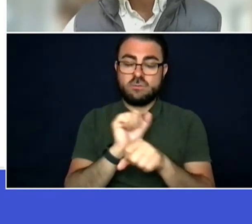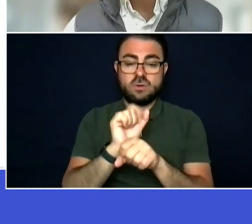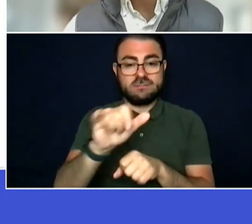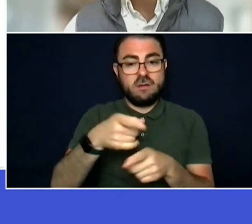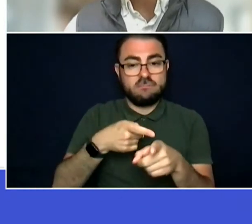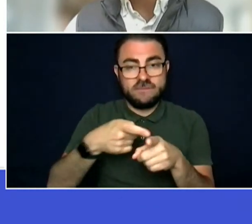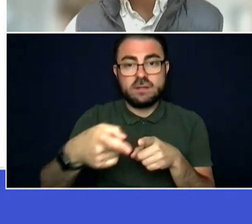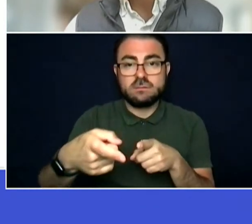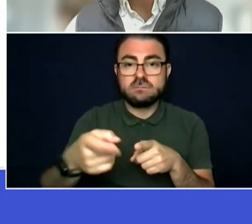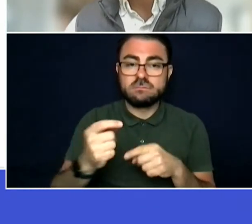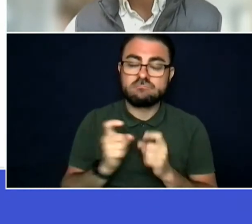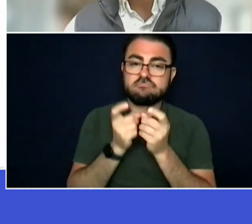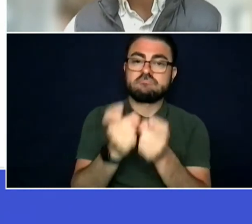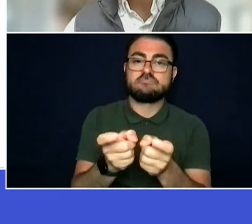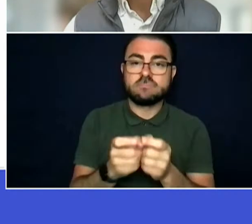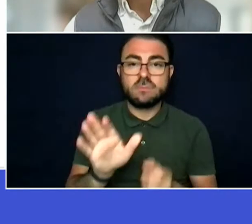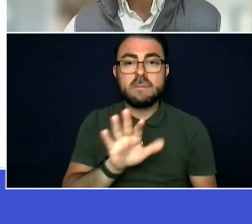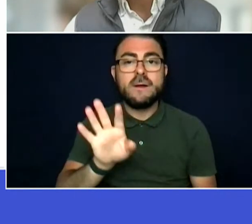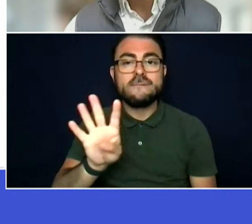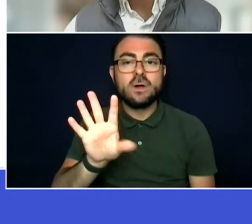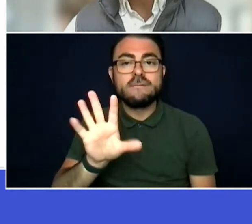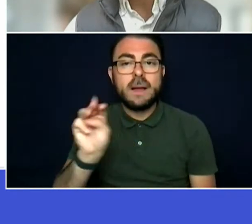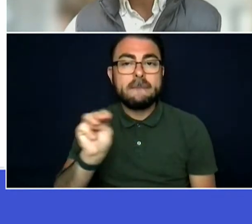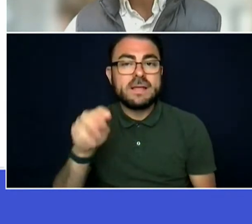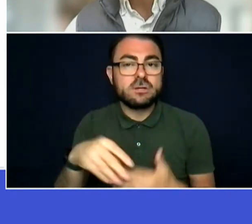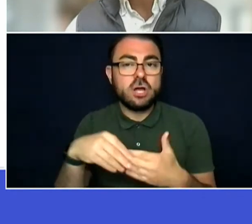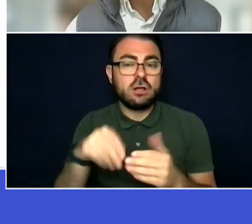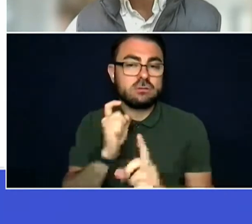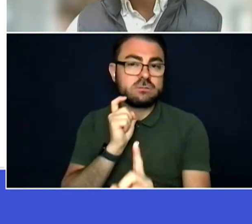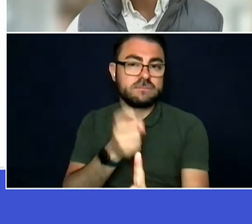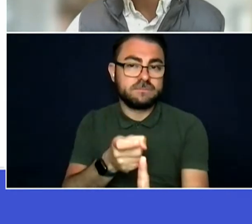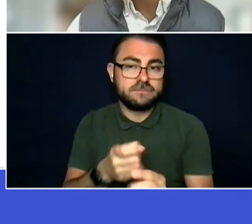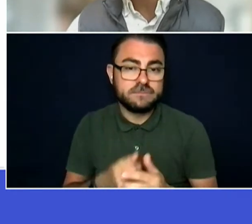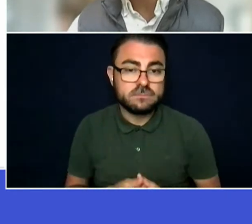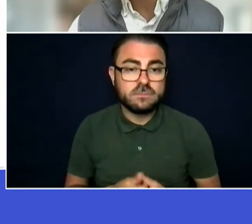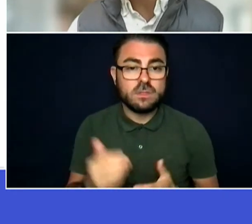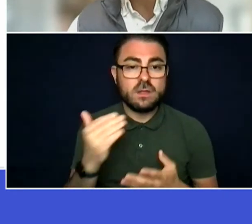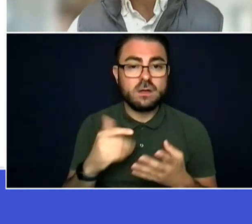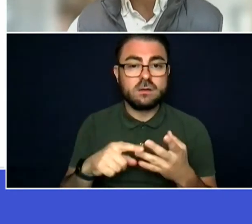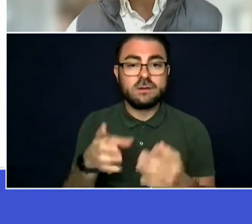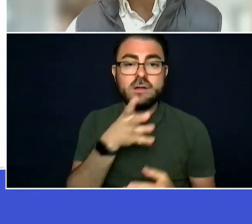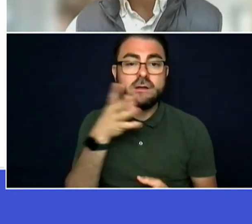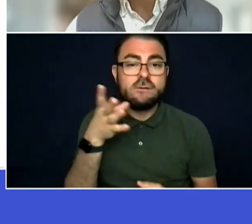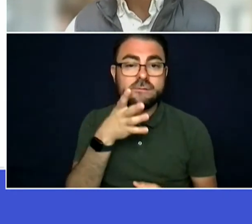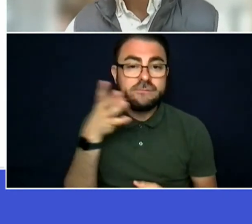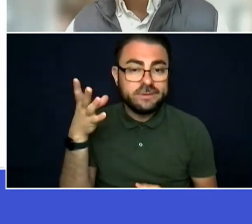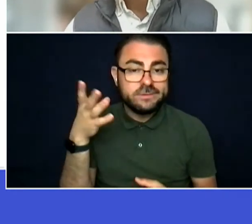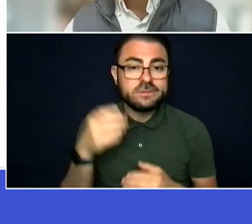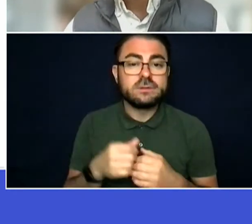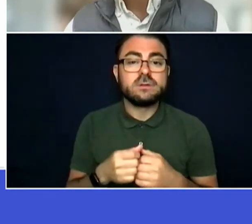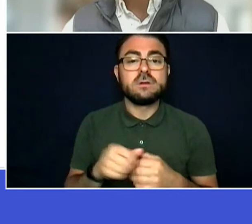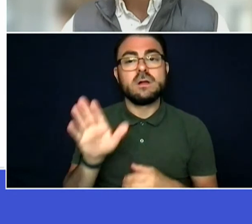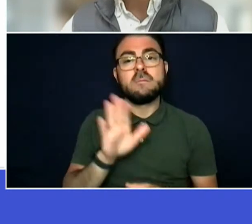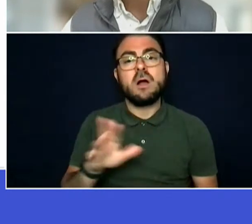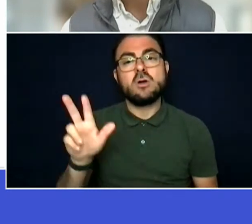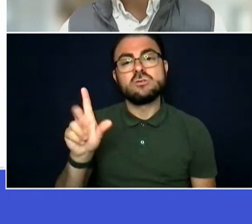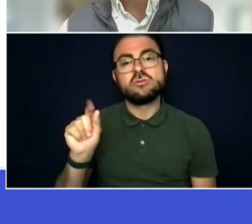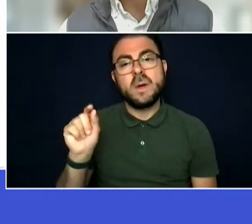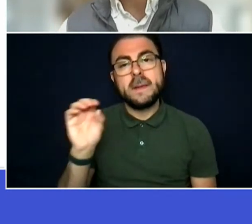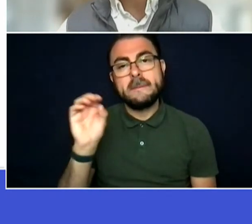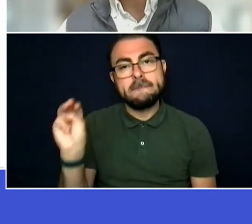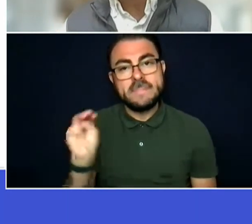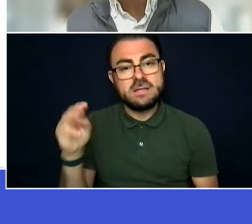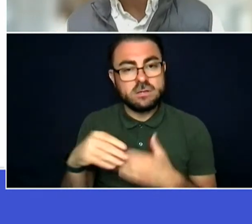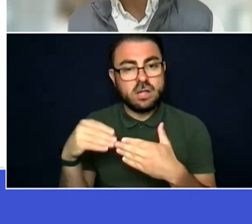about a little bit over 45 million going to that area. Then there's regenerative agriculture at 3%, or roughly 20 million, capacity